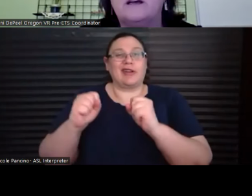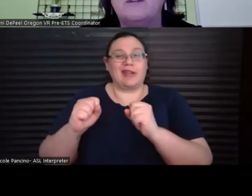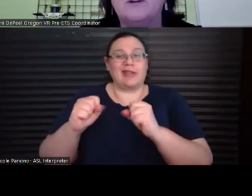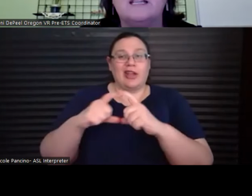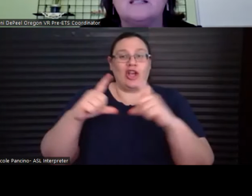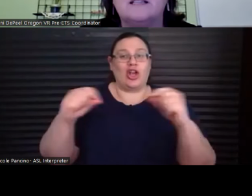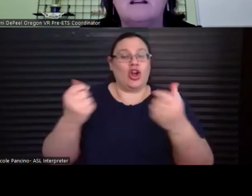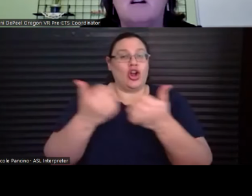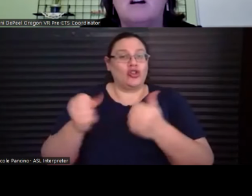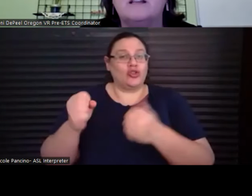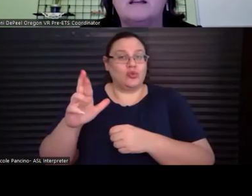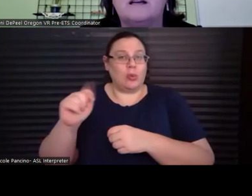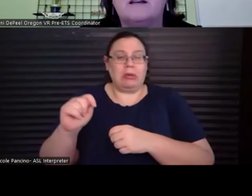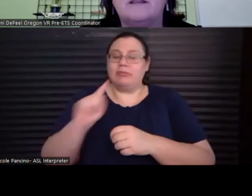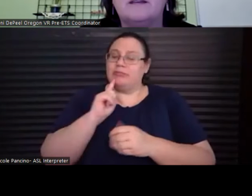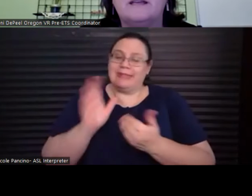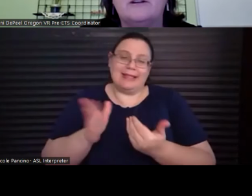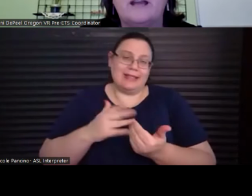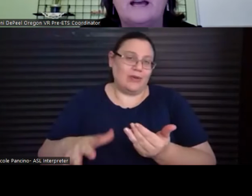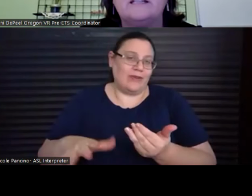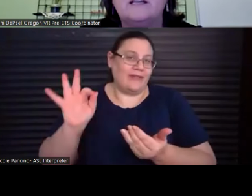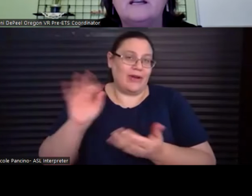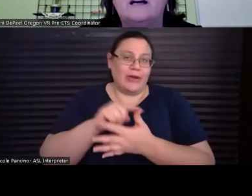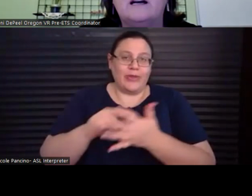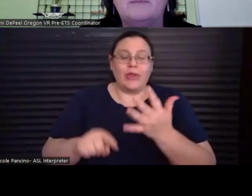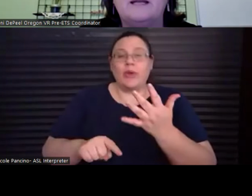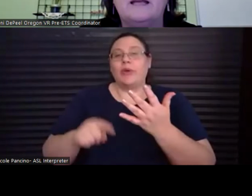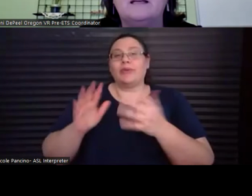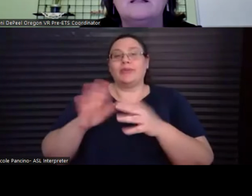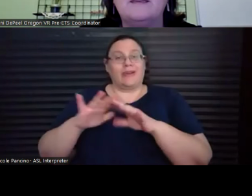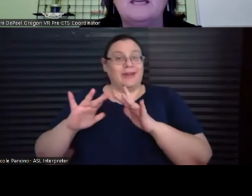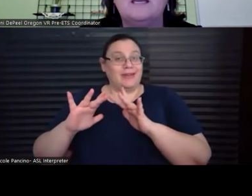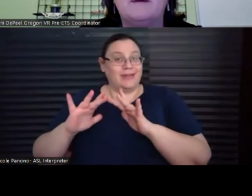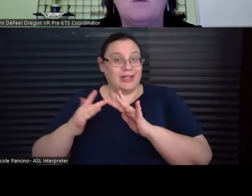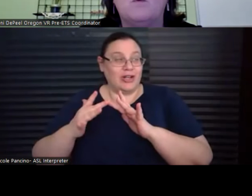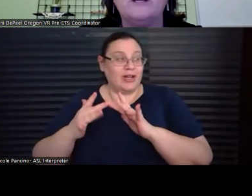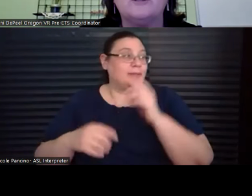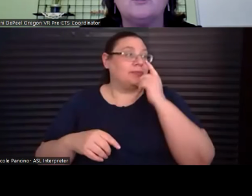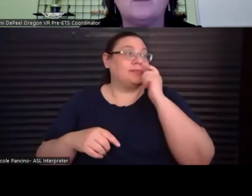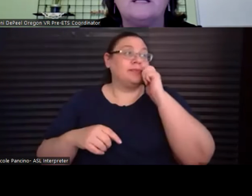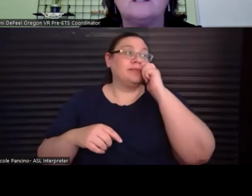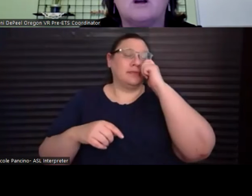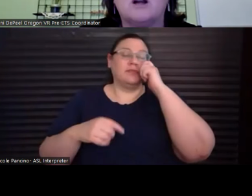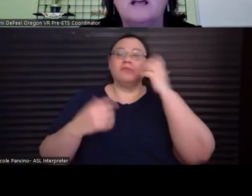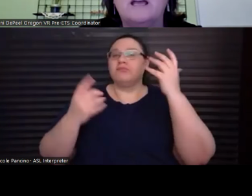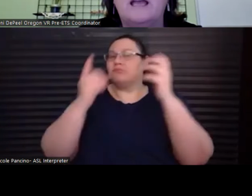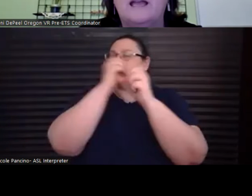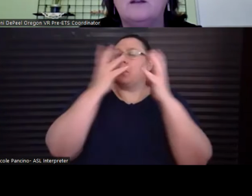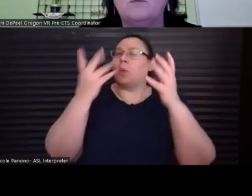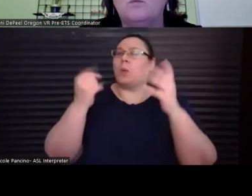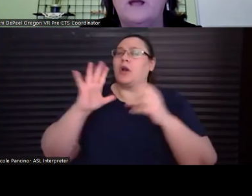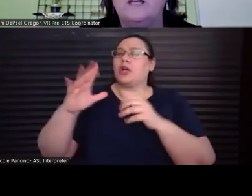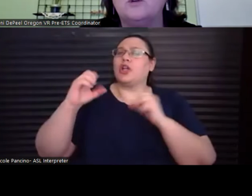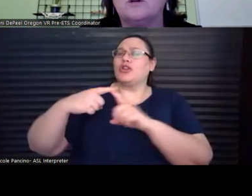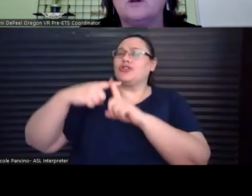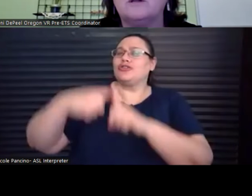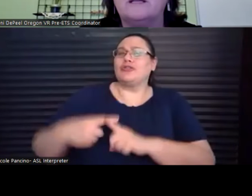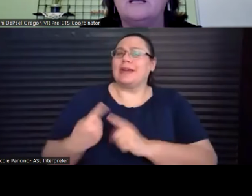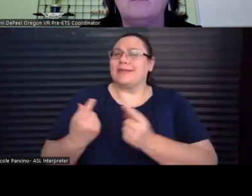found very easily on the internet. But thinking about what your strengths are, and